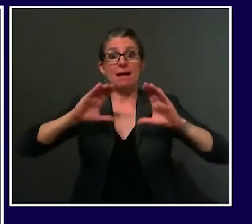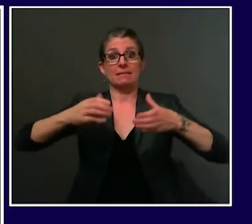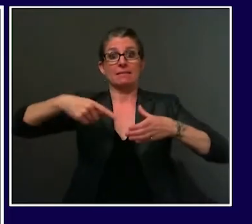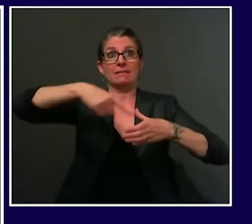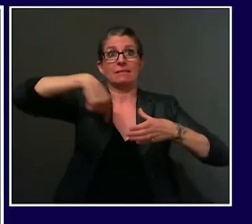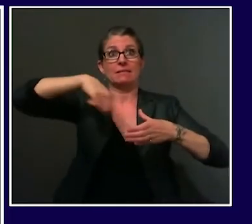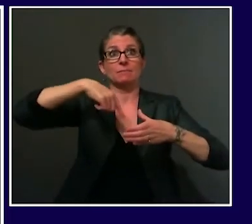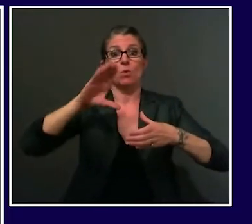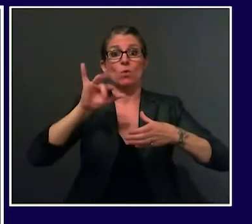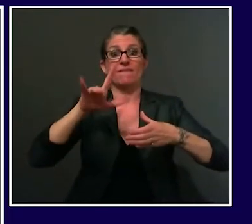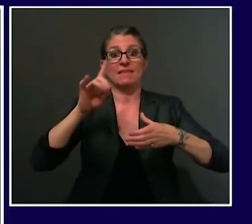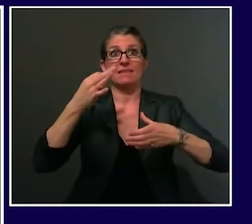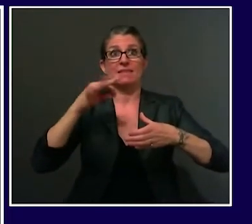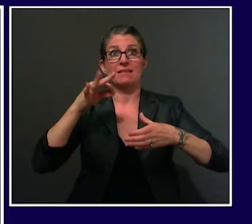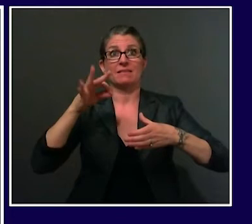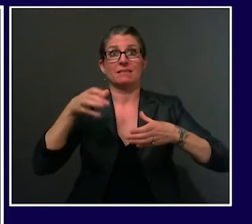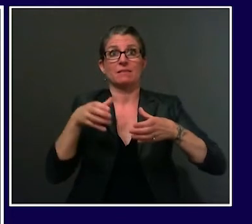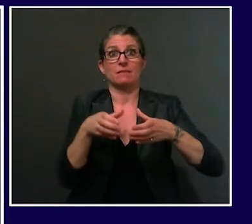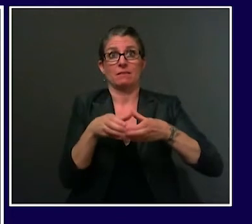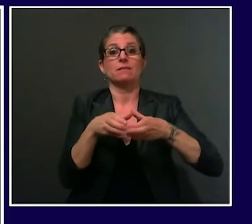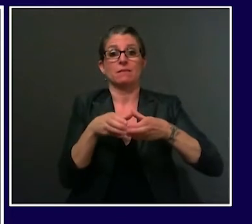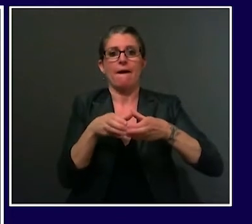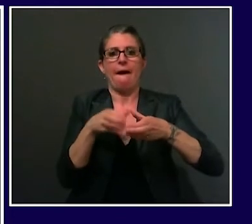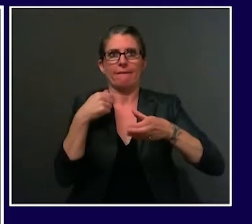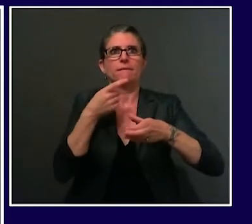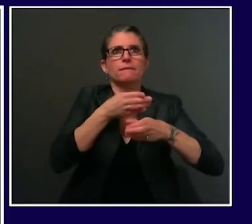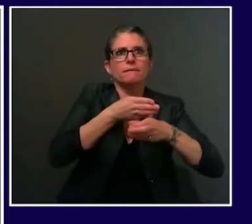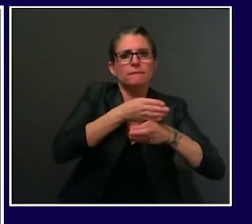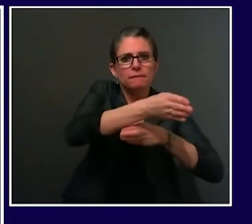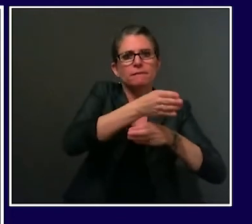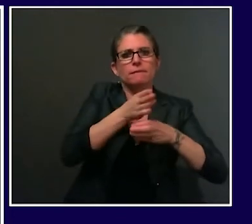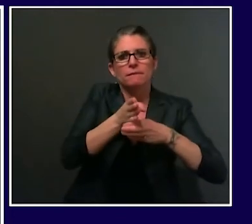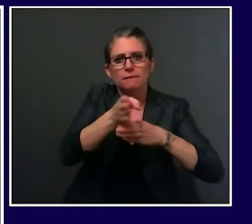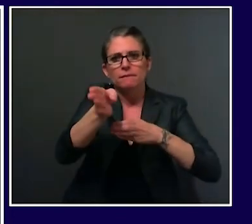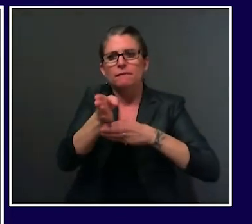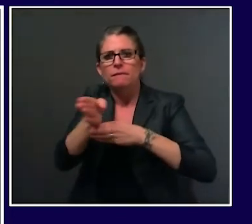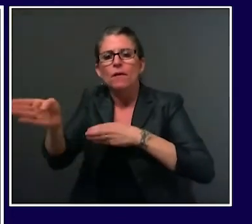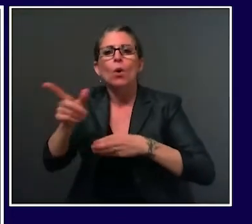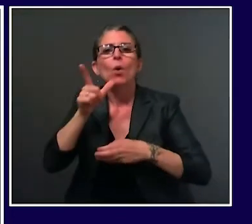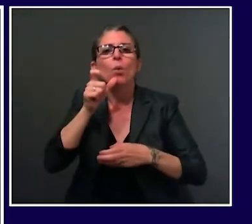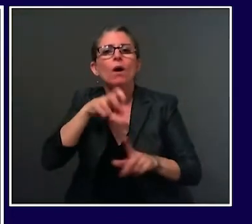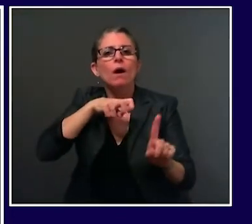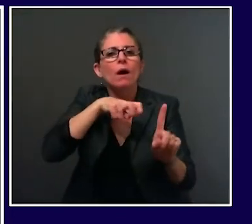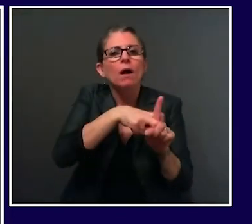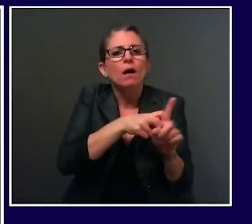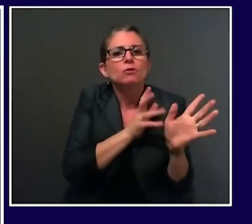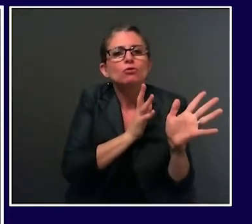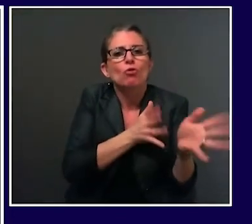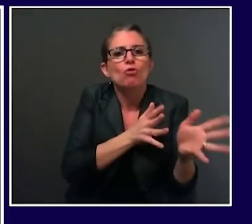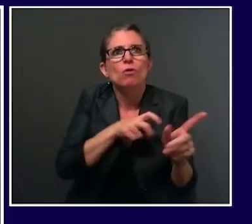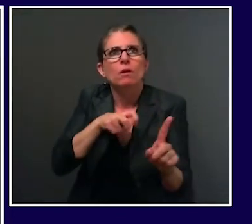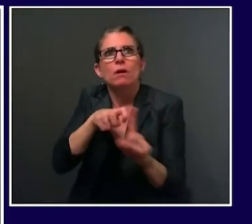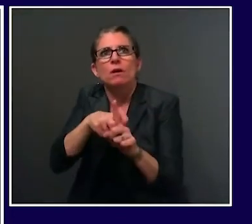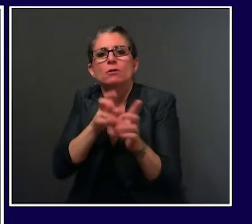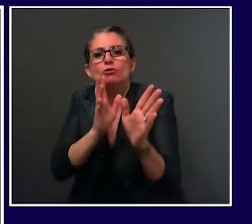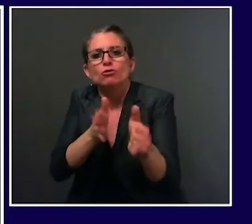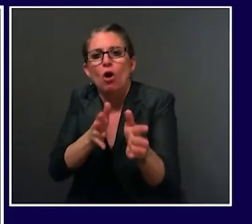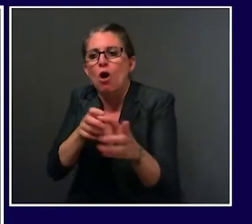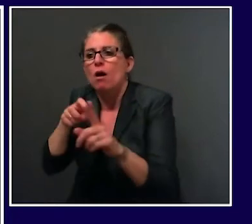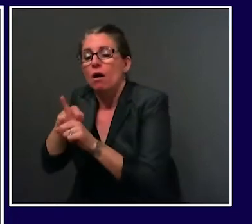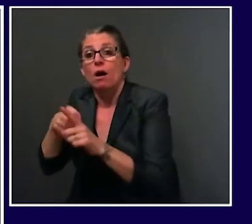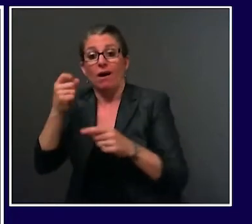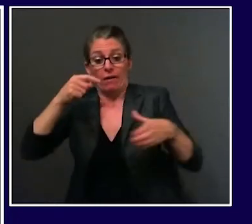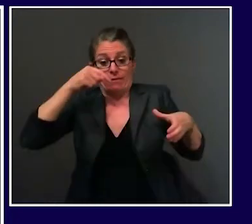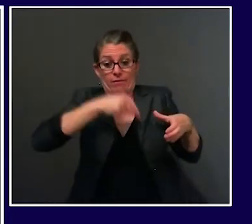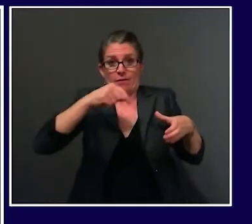many months, engaged in very fruitful and productive conversations with representatives of those communities to understand